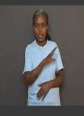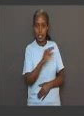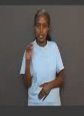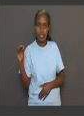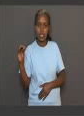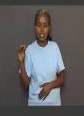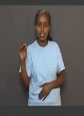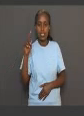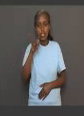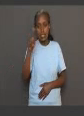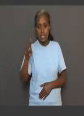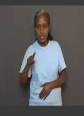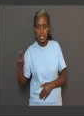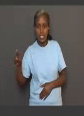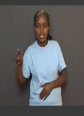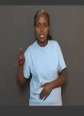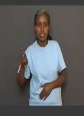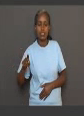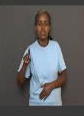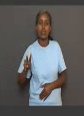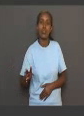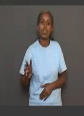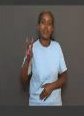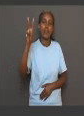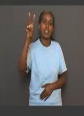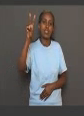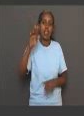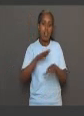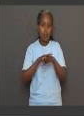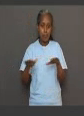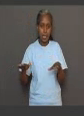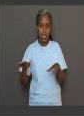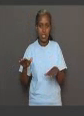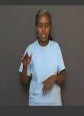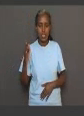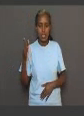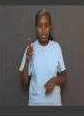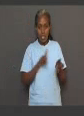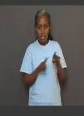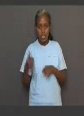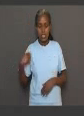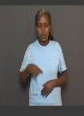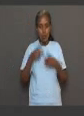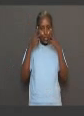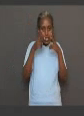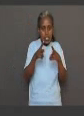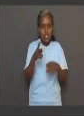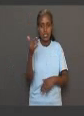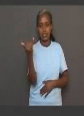and the z-axis on a vertical plane, as we see in the diagram.